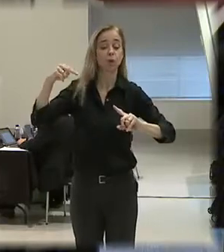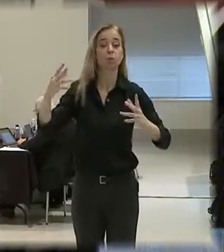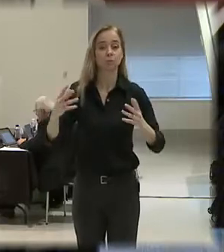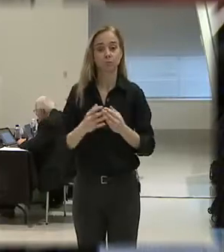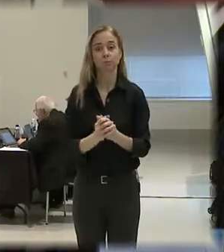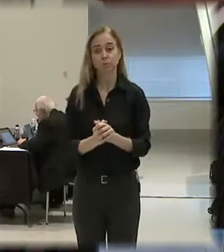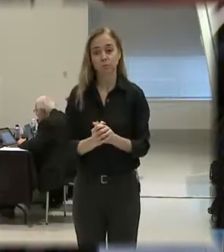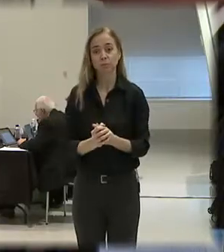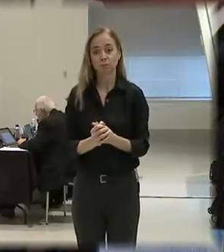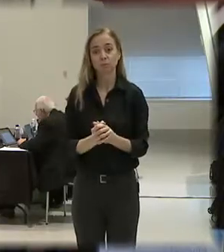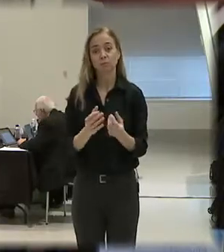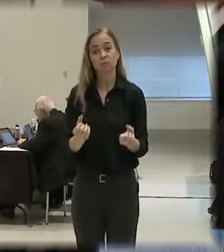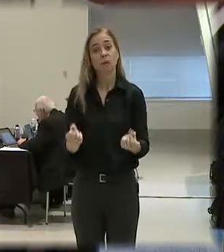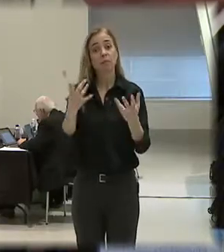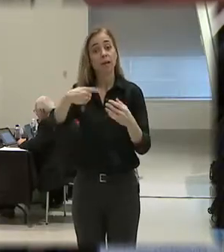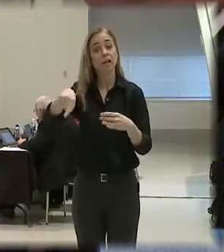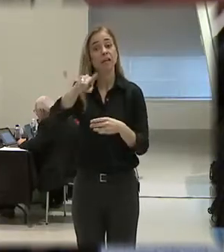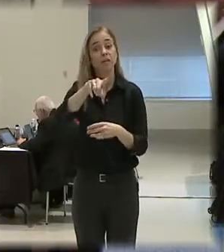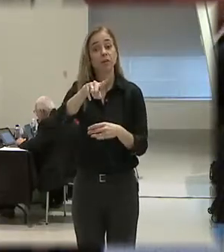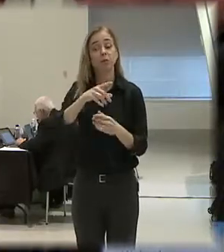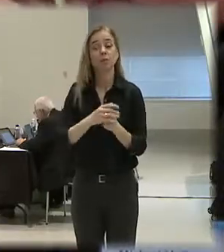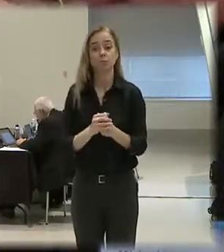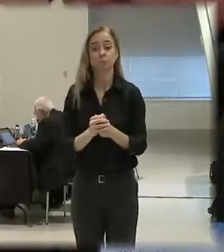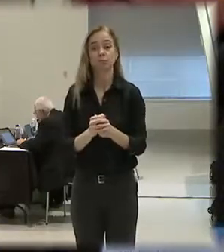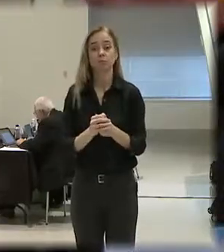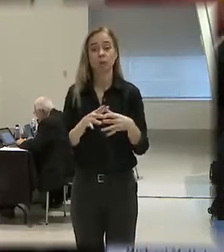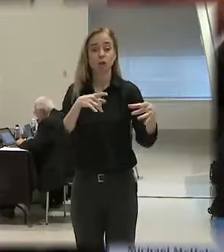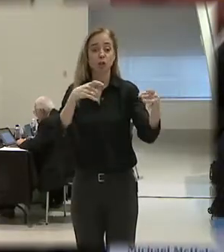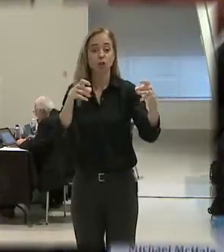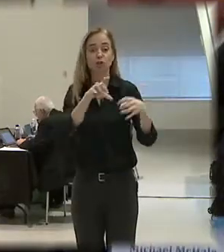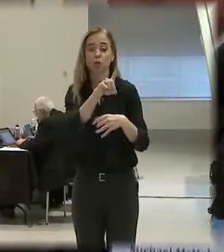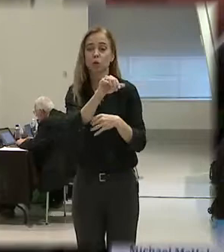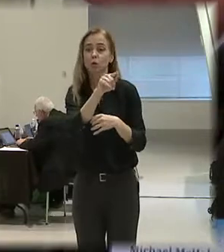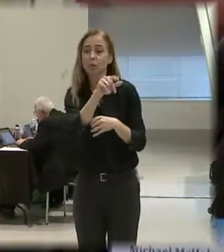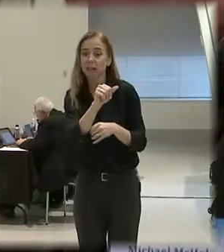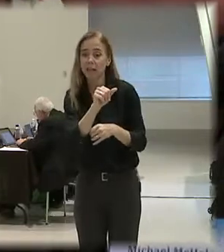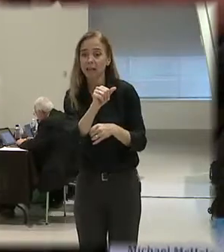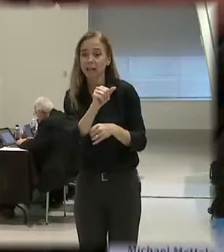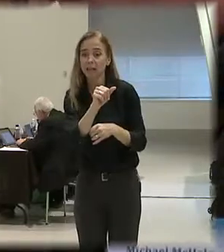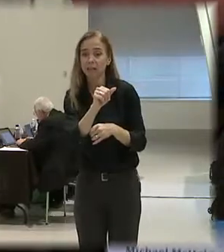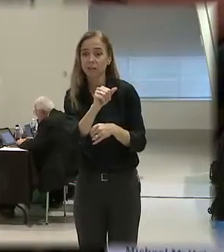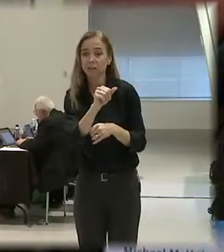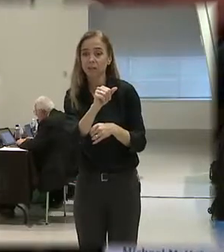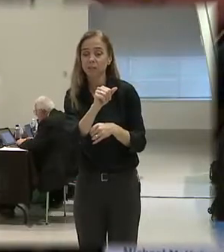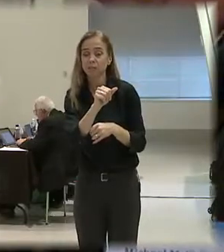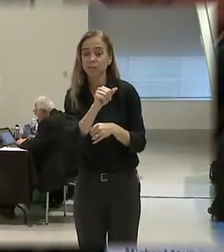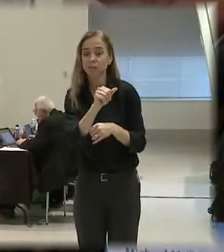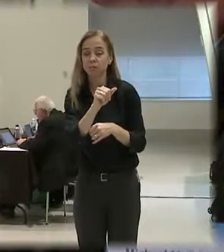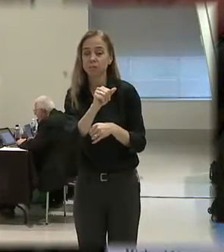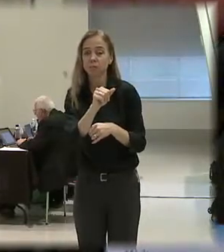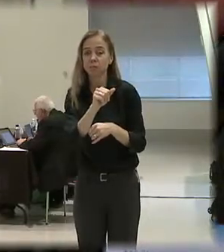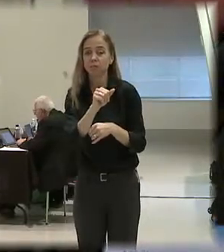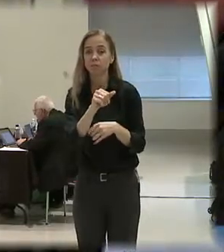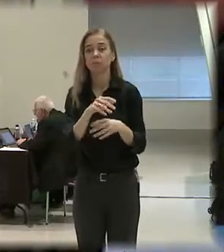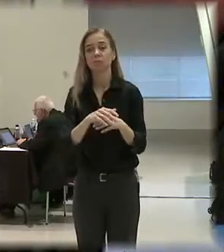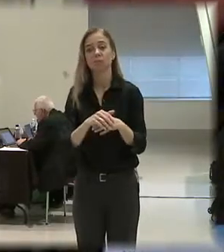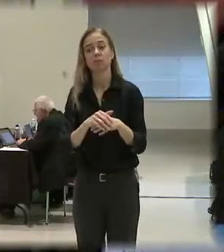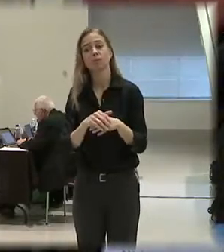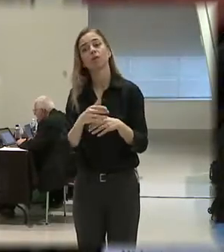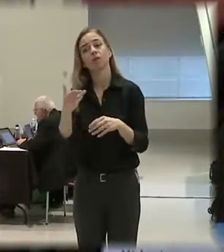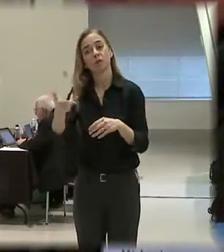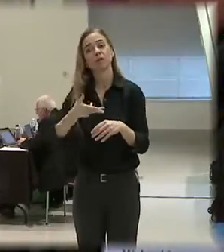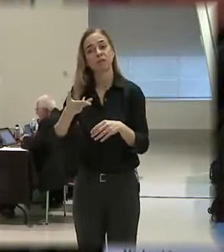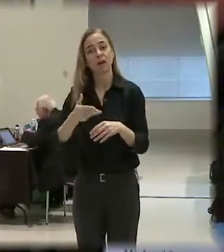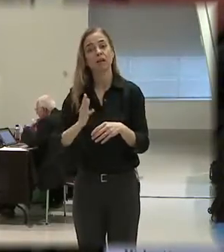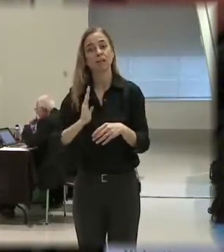country. Many of you sitting up there who control data have invited us in and allow us to come in. We get a great view,